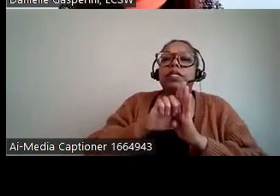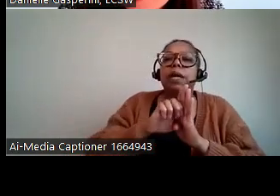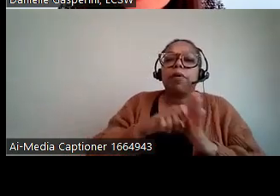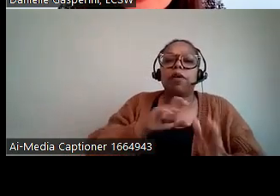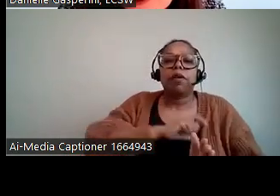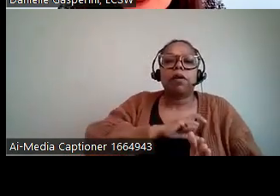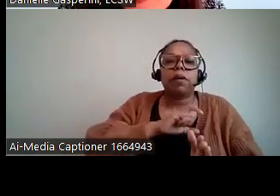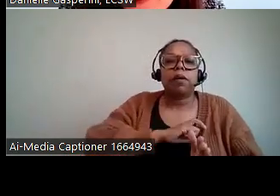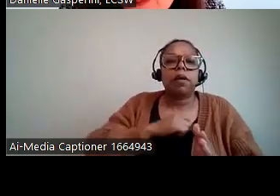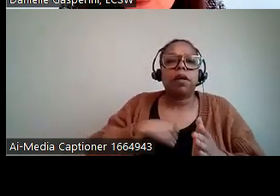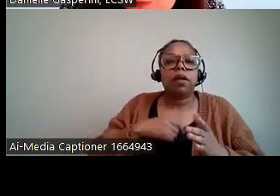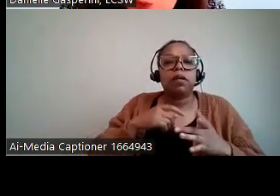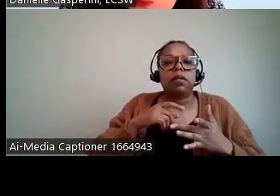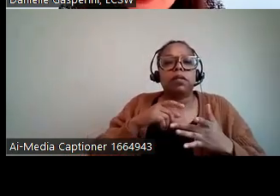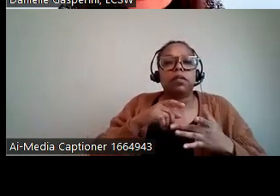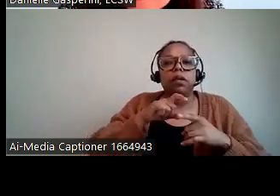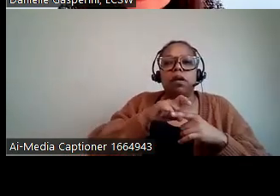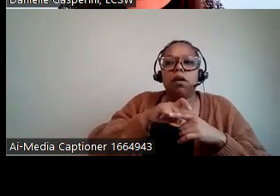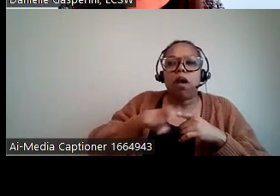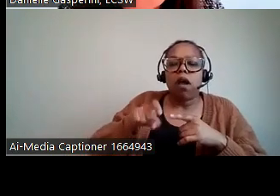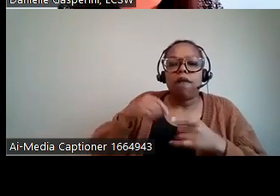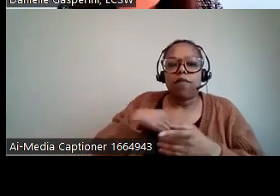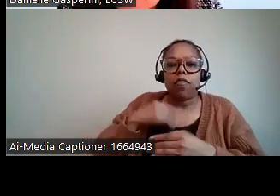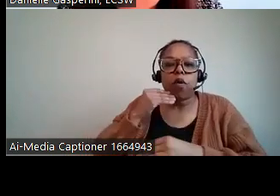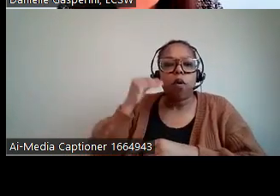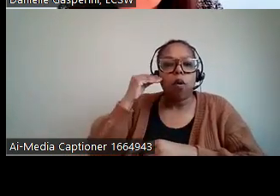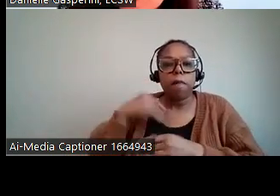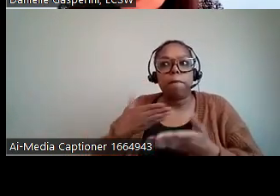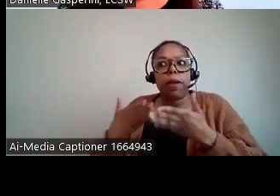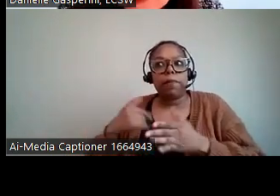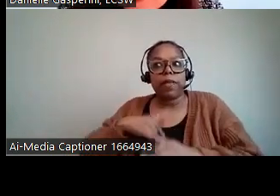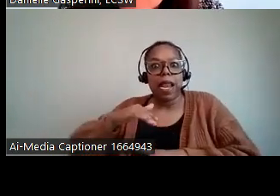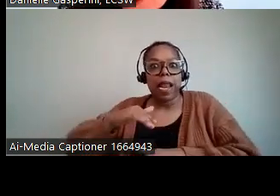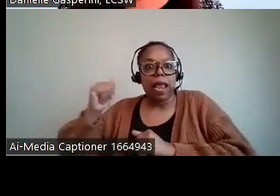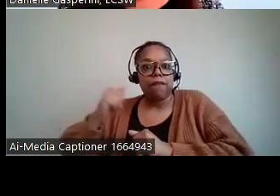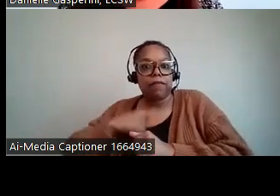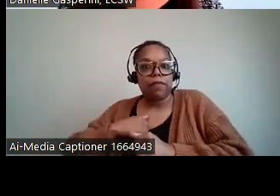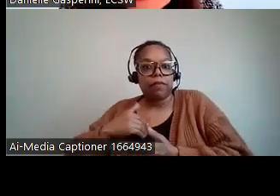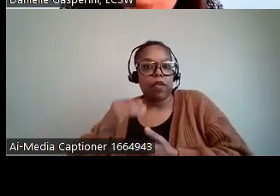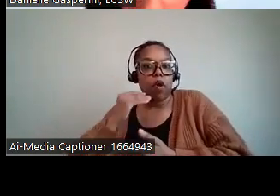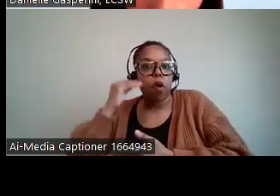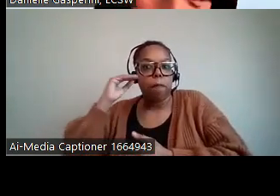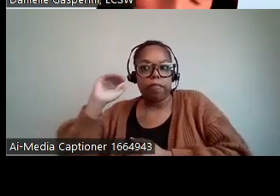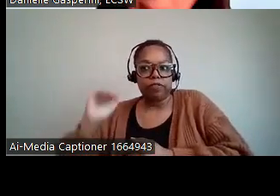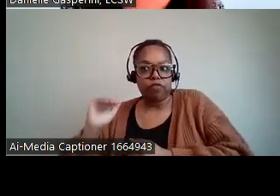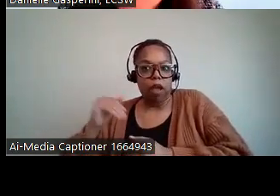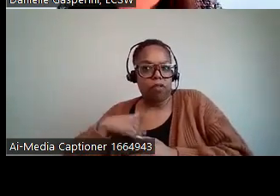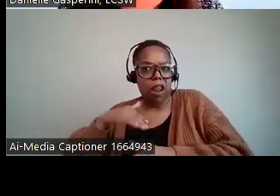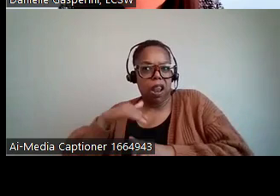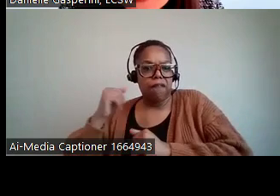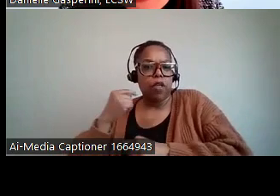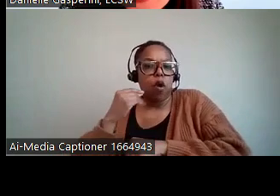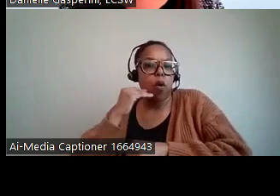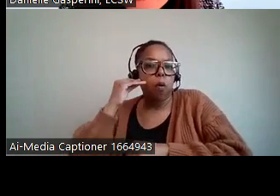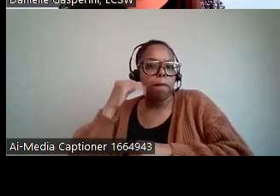child had left the home and they didn't tell the caregiver that they were leaving, and the caregiver was very upset, and the police wind up bringing